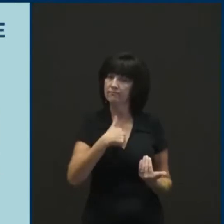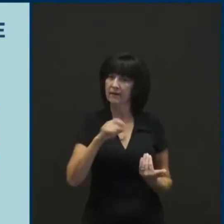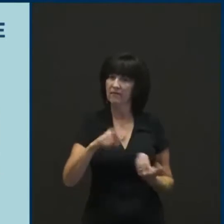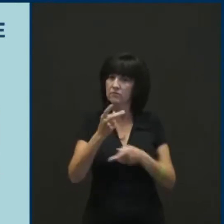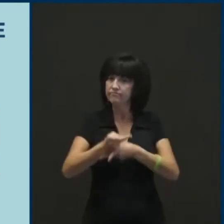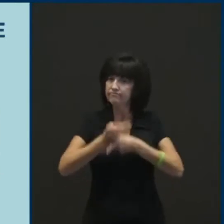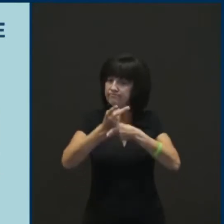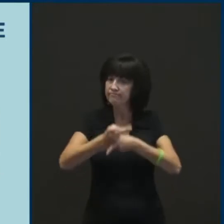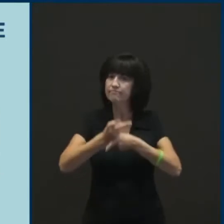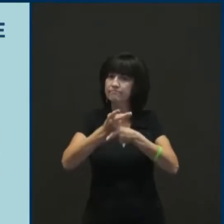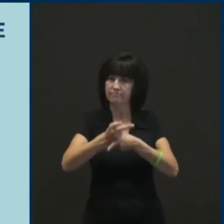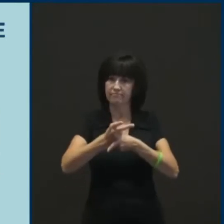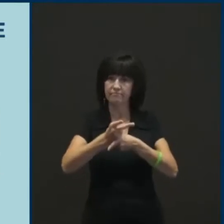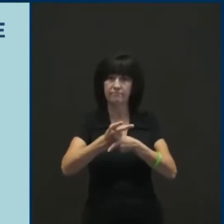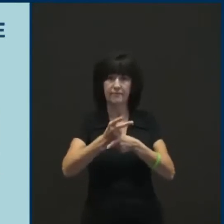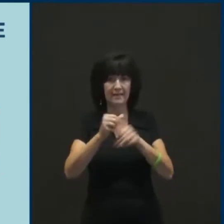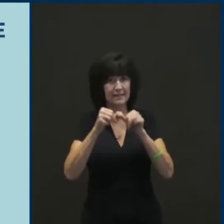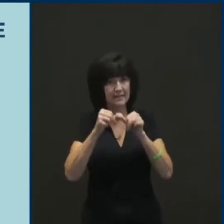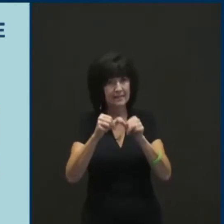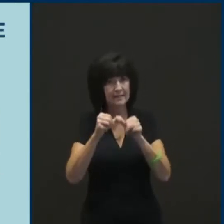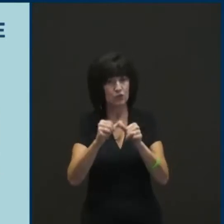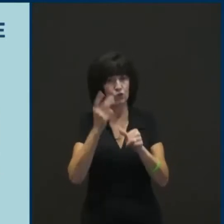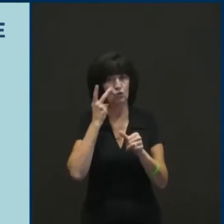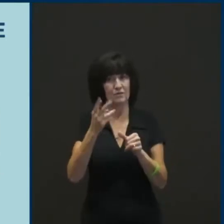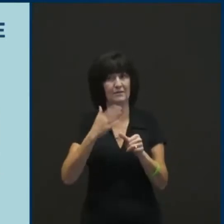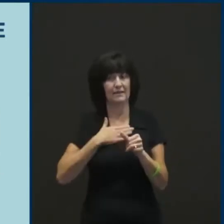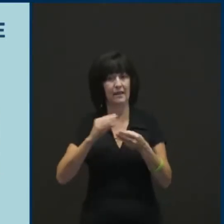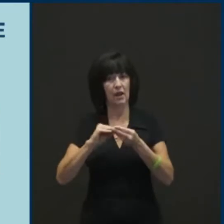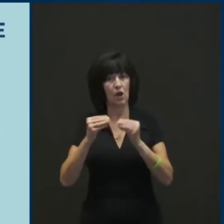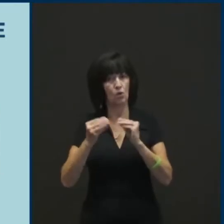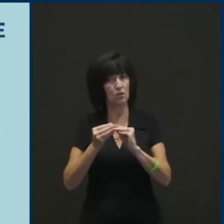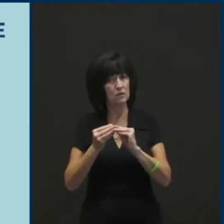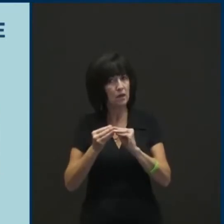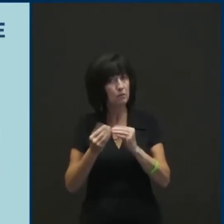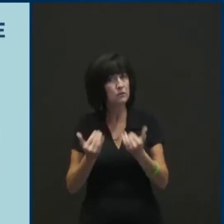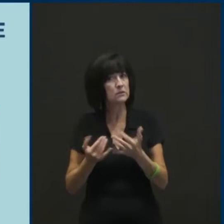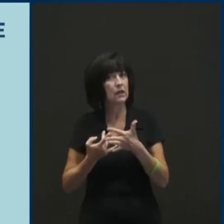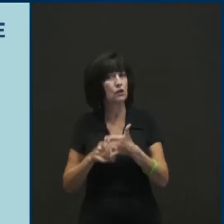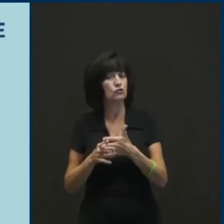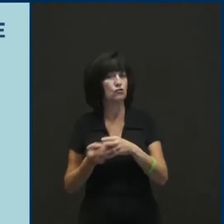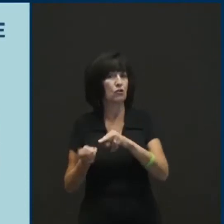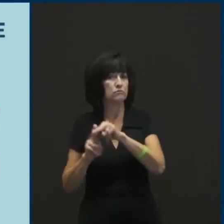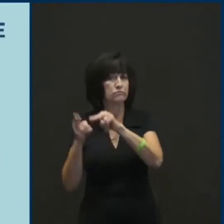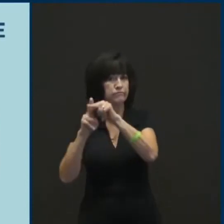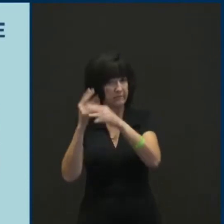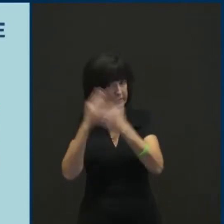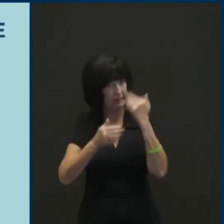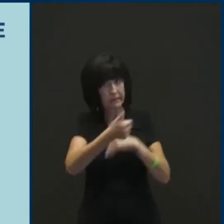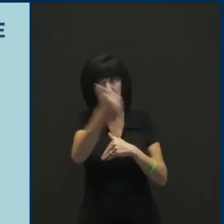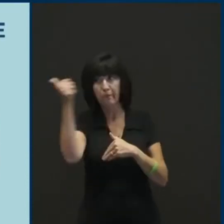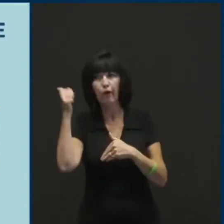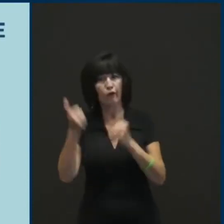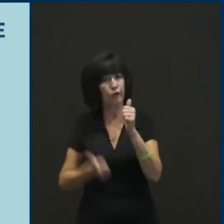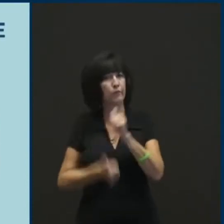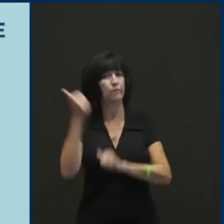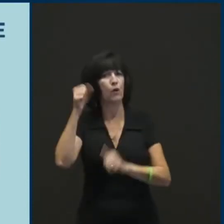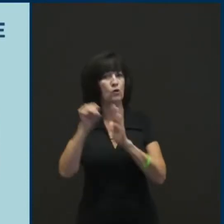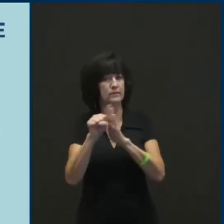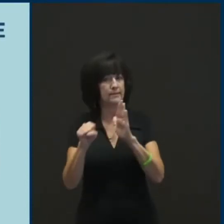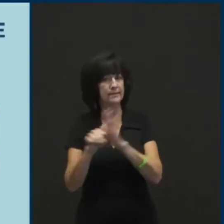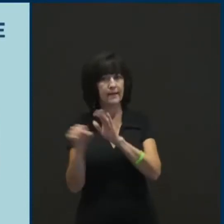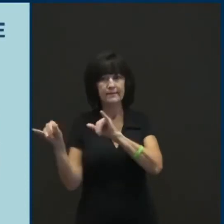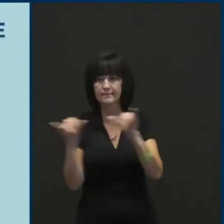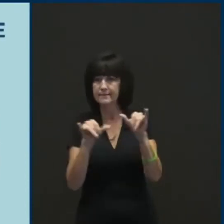continue to see our cases go in the wrong direction, as many states, if not most states, have been